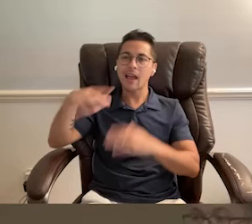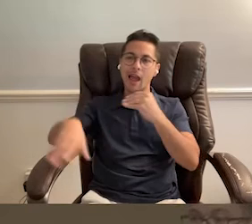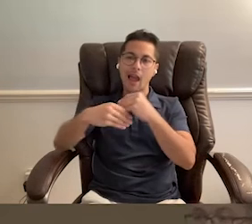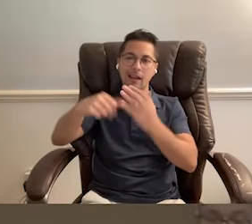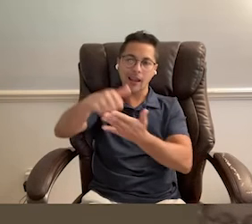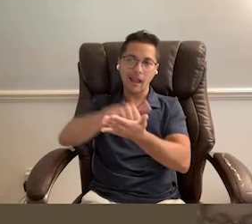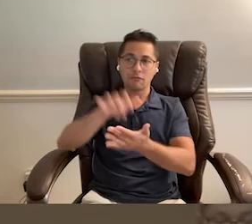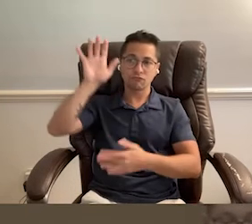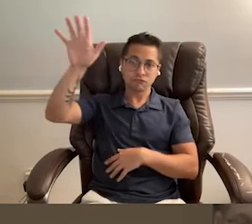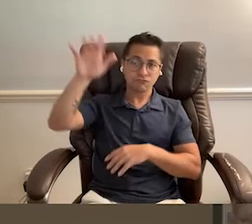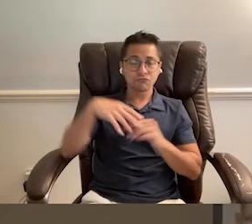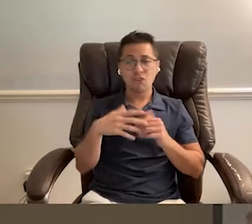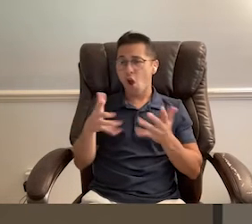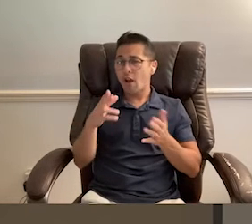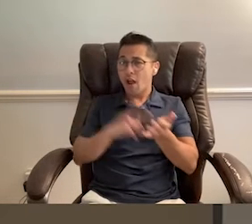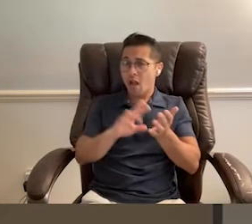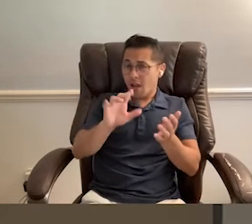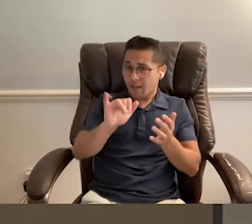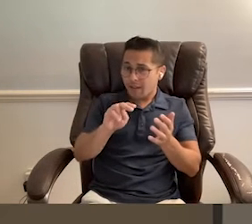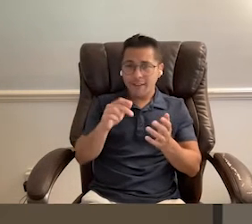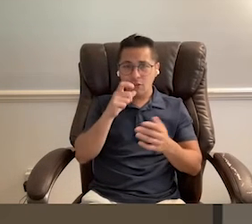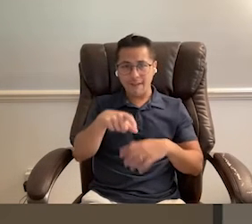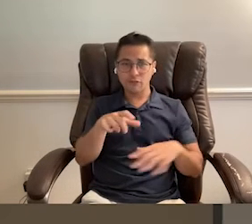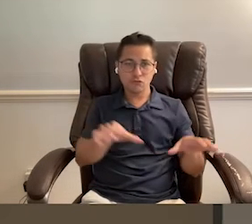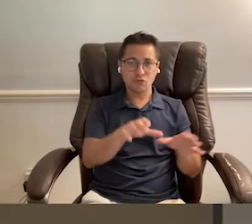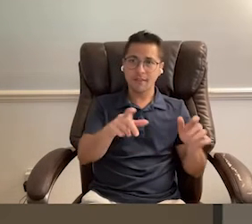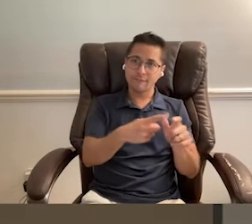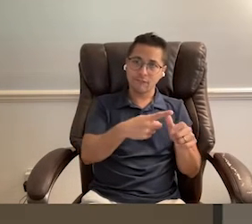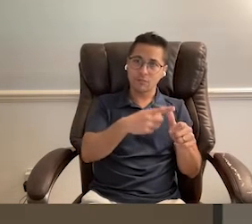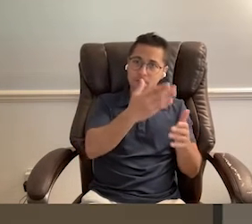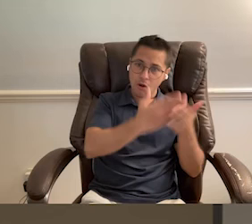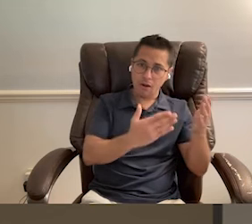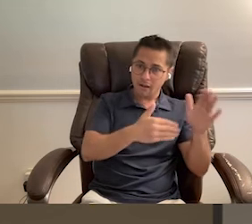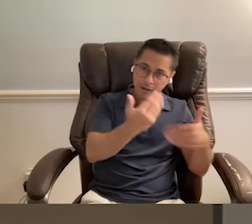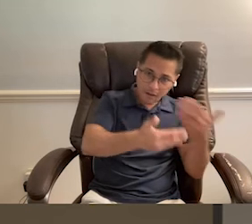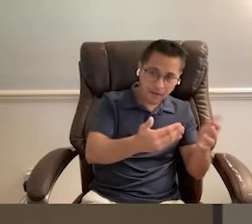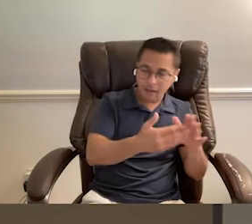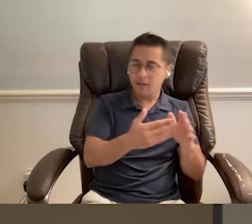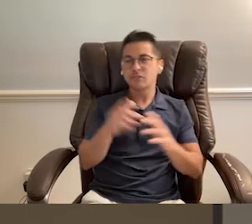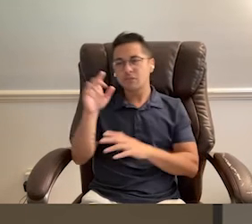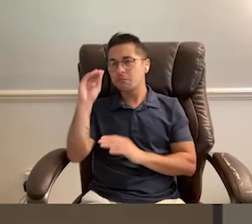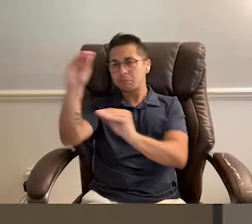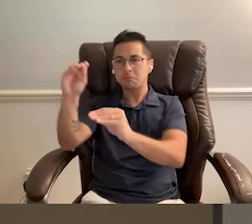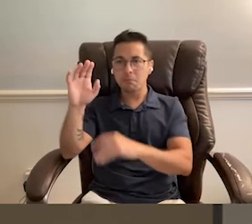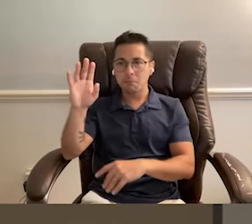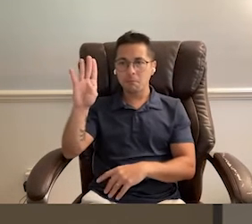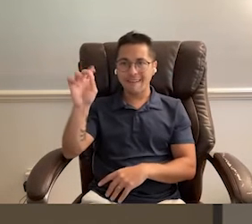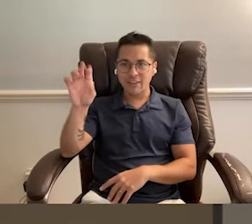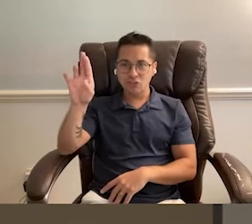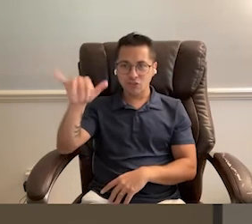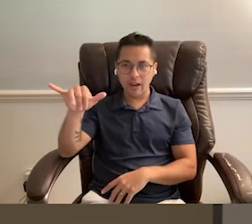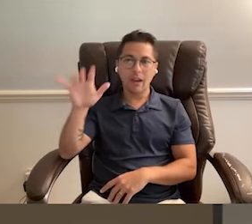you're already logged in, so you don't have to do all that first part stuff. You just have to put the beneficiary's information and then select investment options. And if you want to